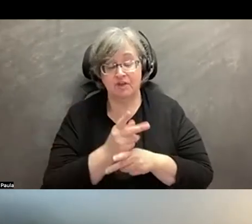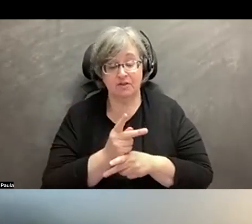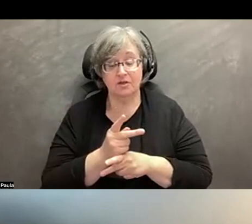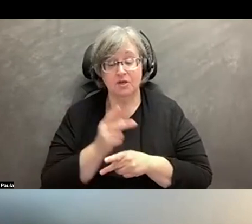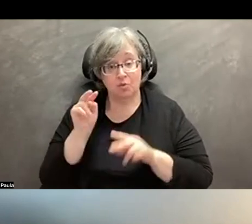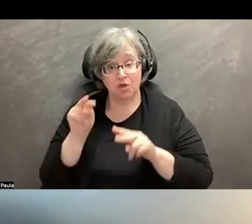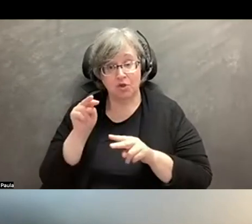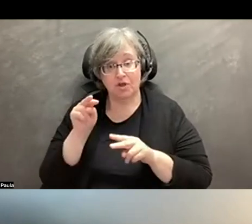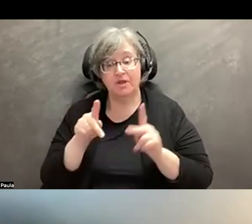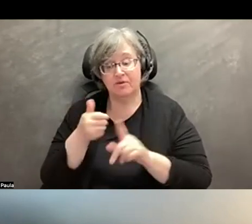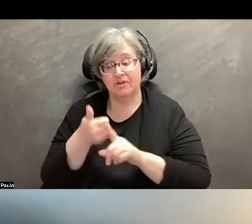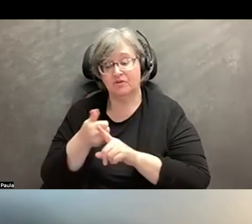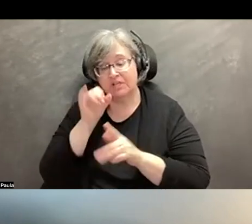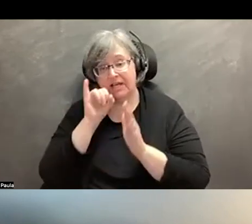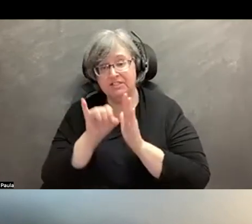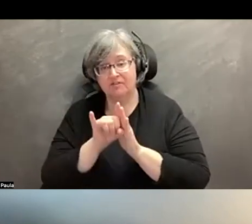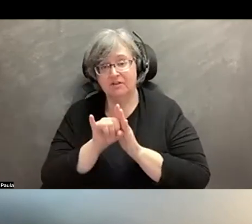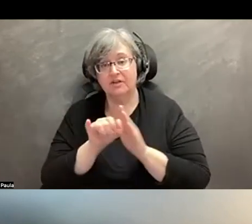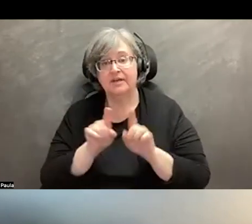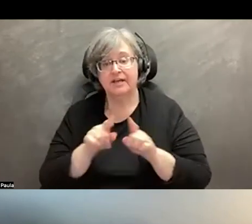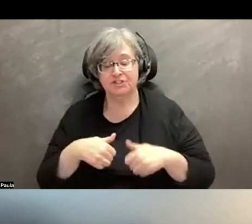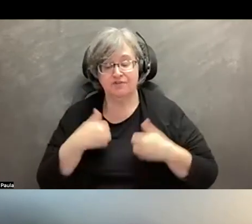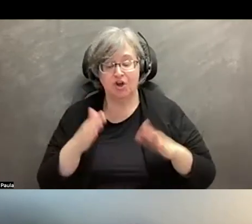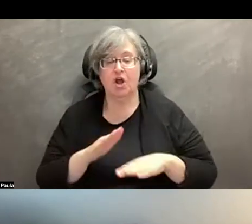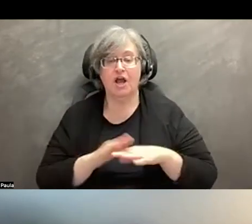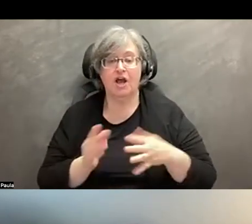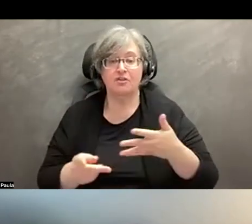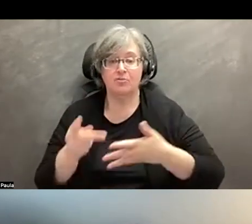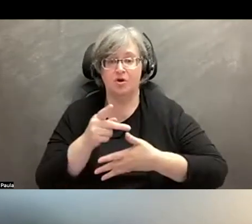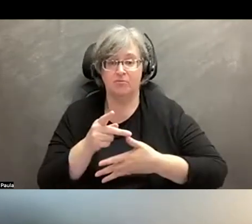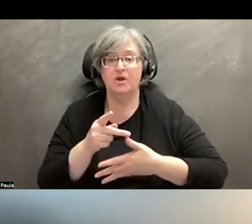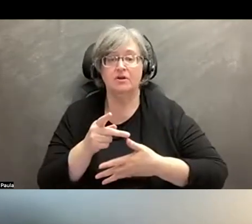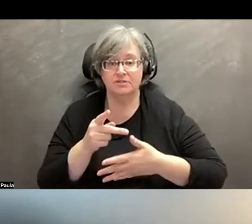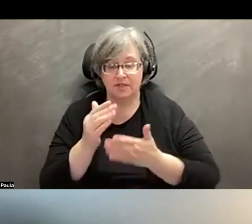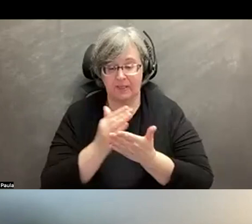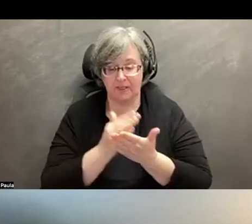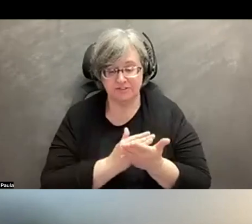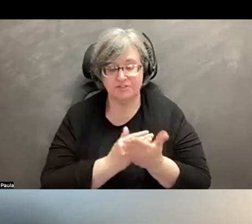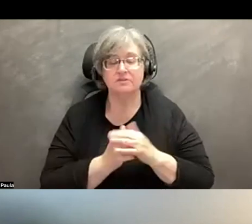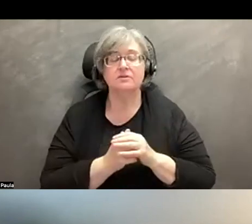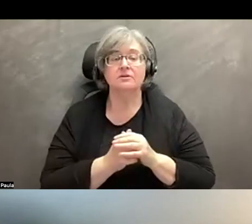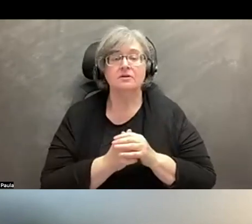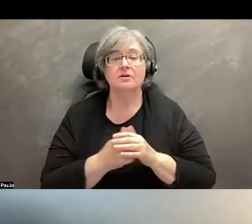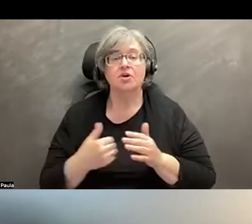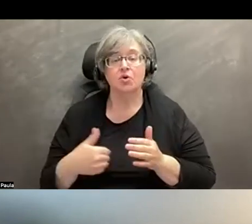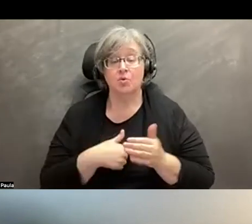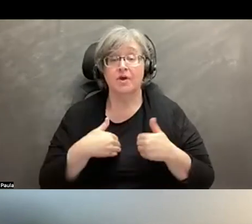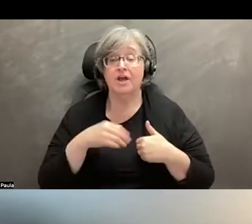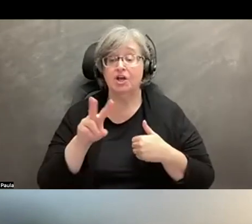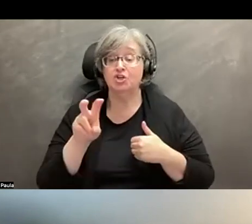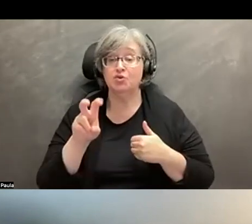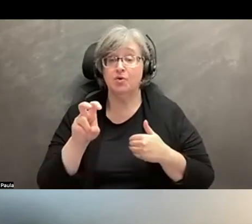identified as survivor on the prioritization list that had required that people develop. We had a couple hundred households